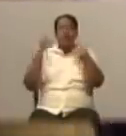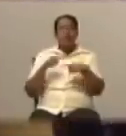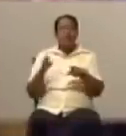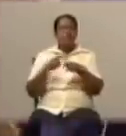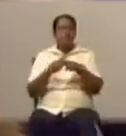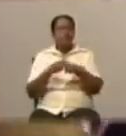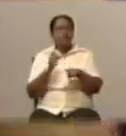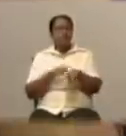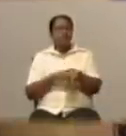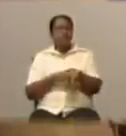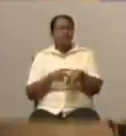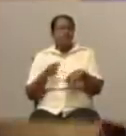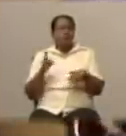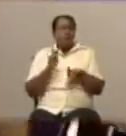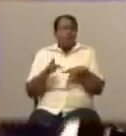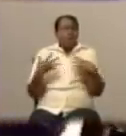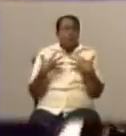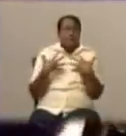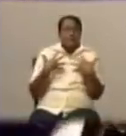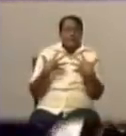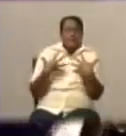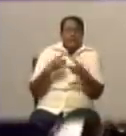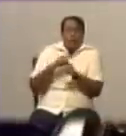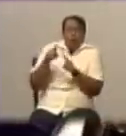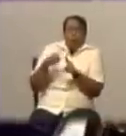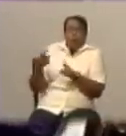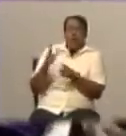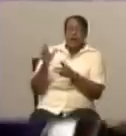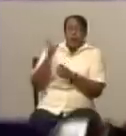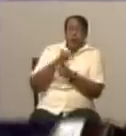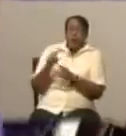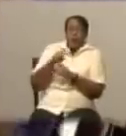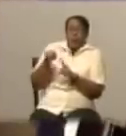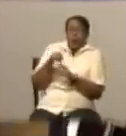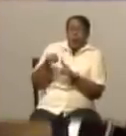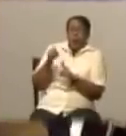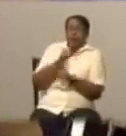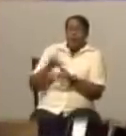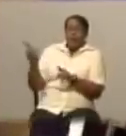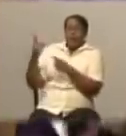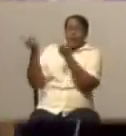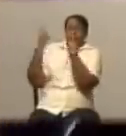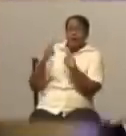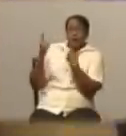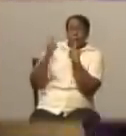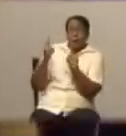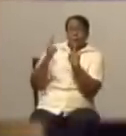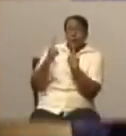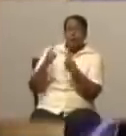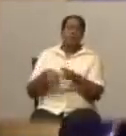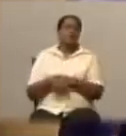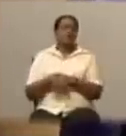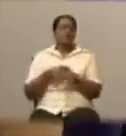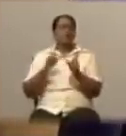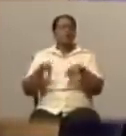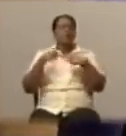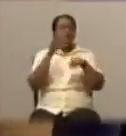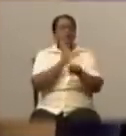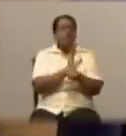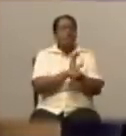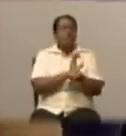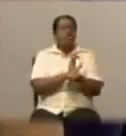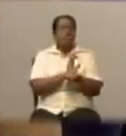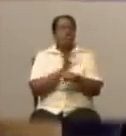they terrorize people on the way that the Lord is coming, that this event will happen quite soon. Dear brothers and